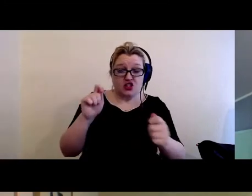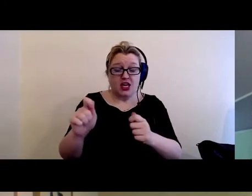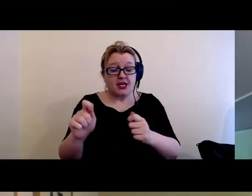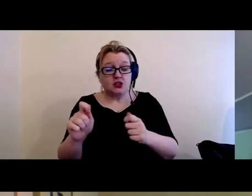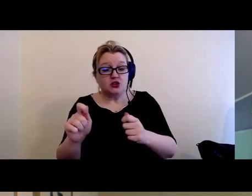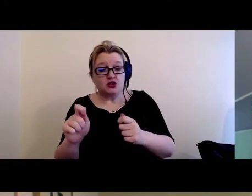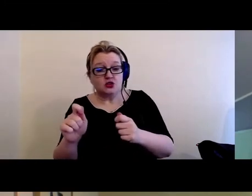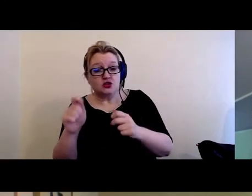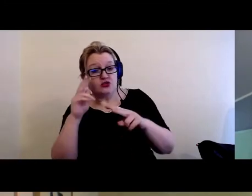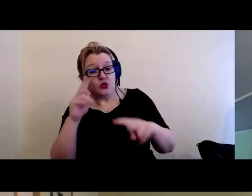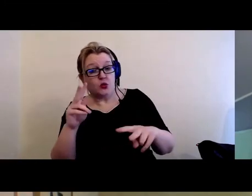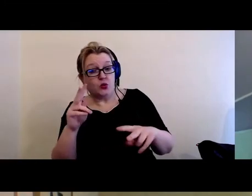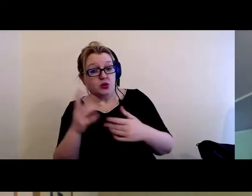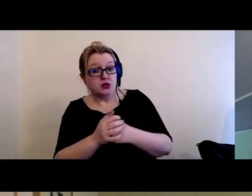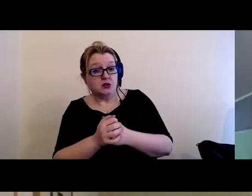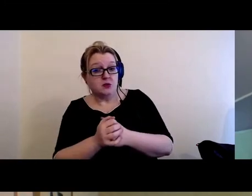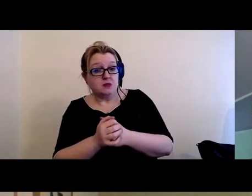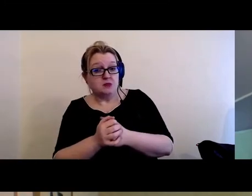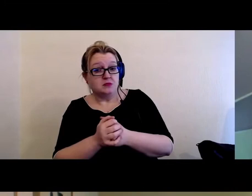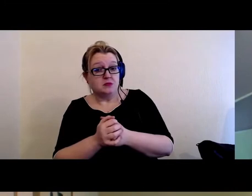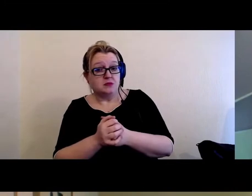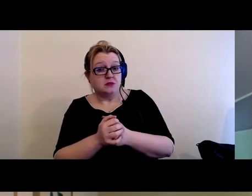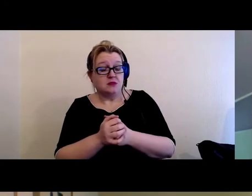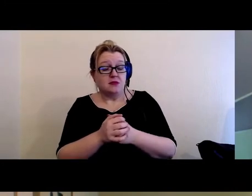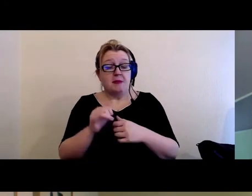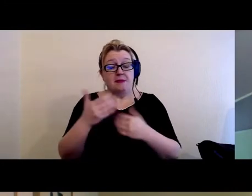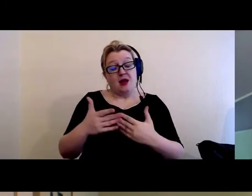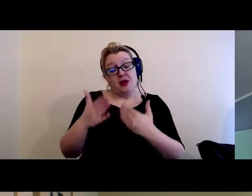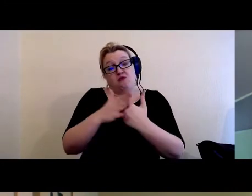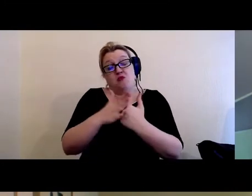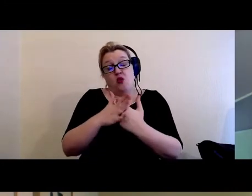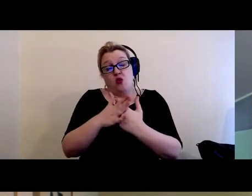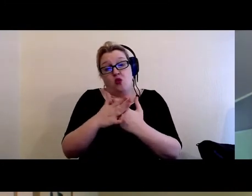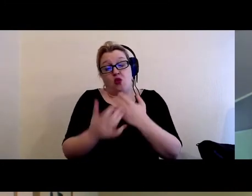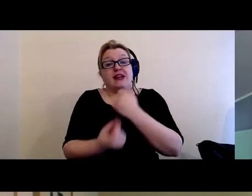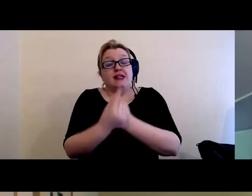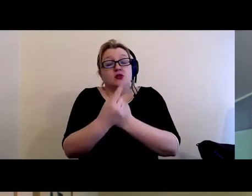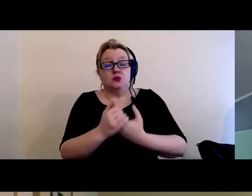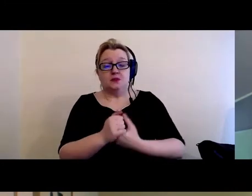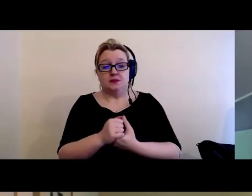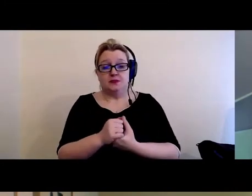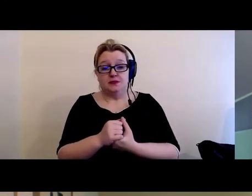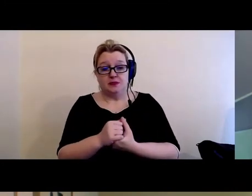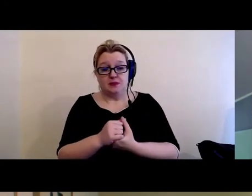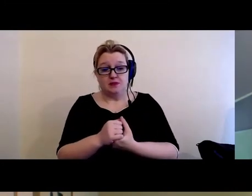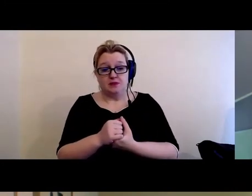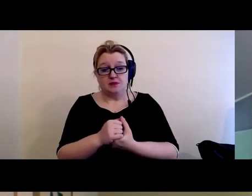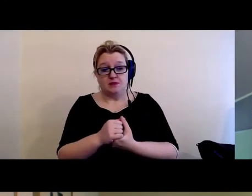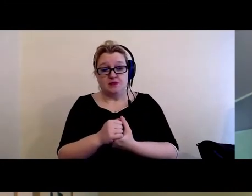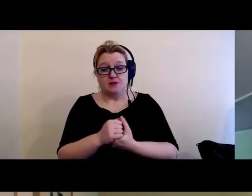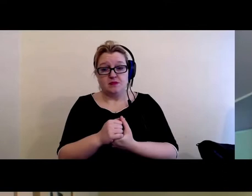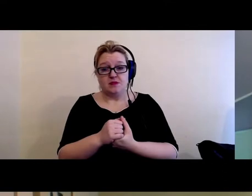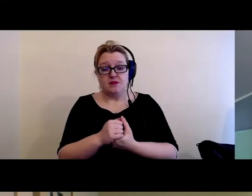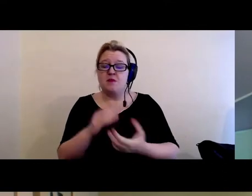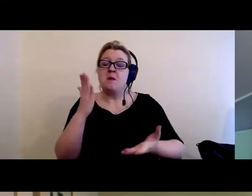whether that's changed the politics of any of this reform. Yeah, so I think that's a really good question. So it has absolutely increased the profile of